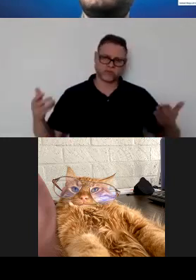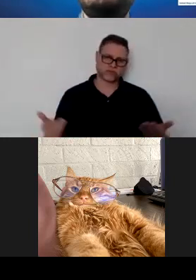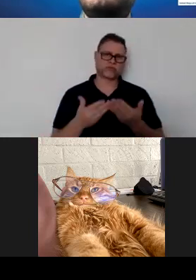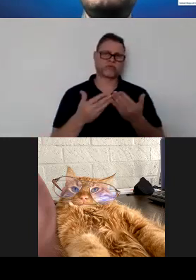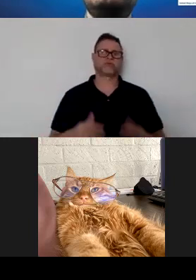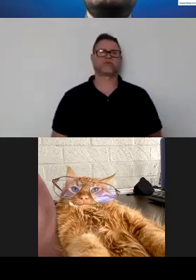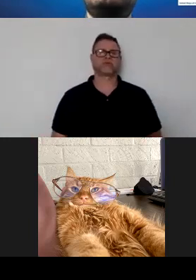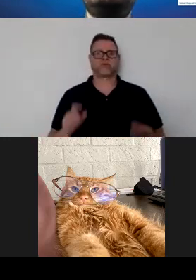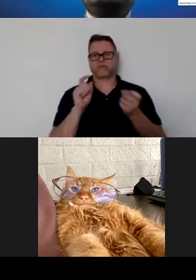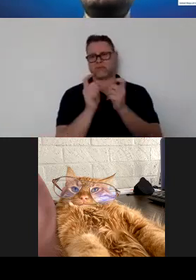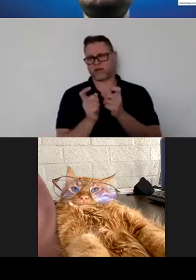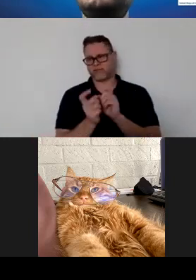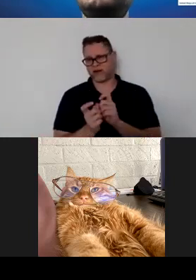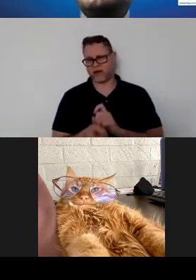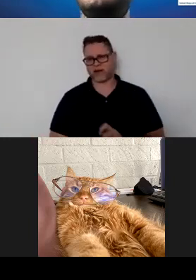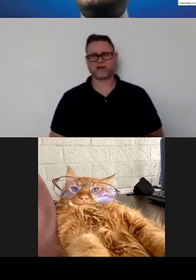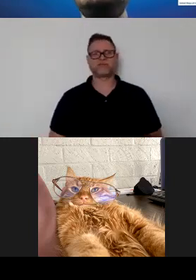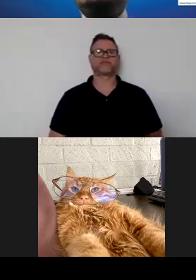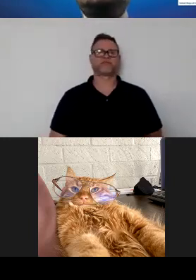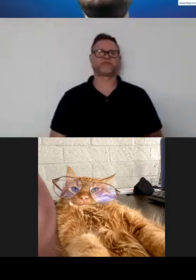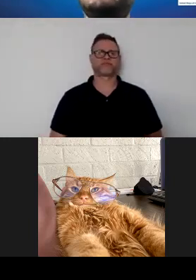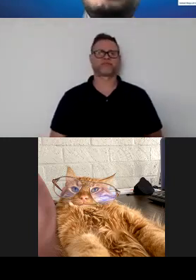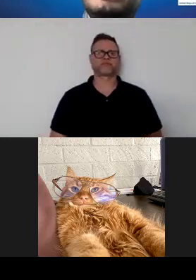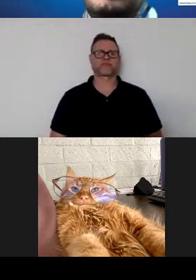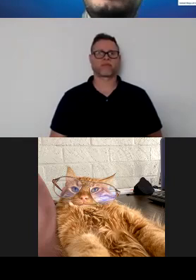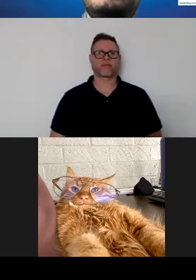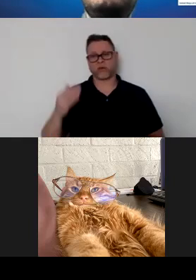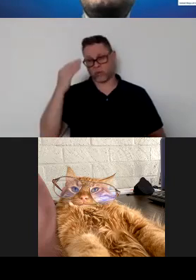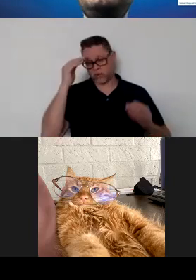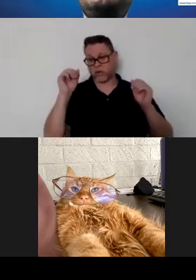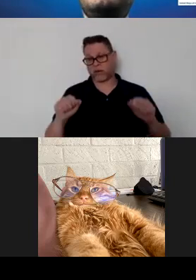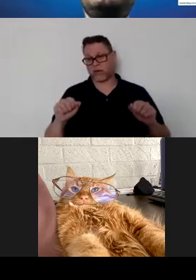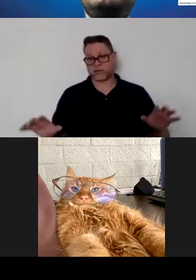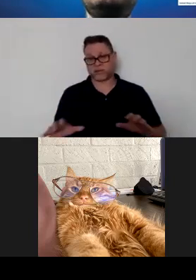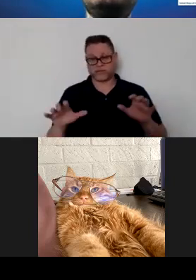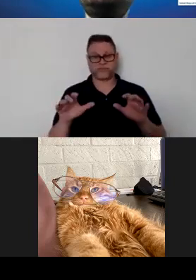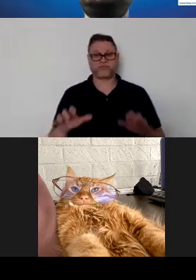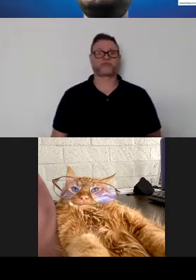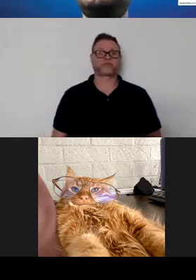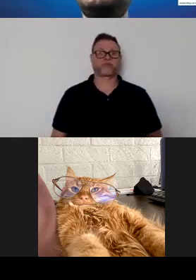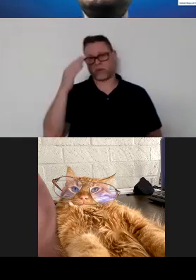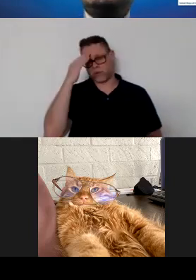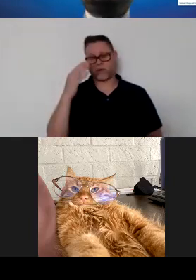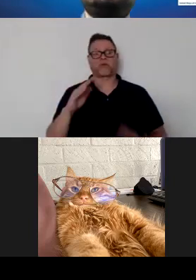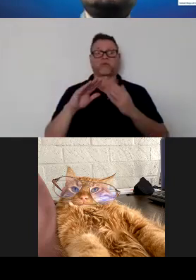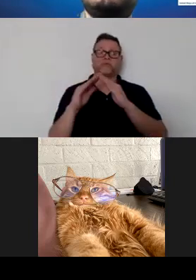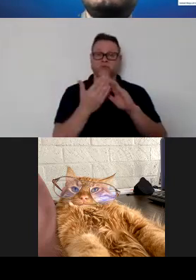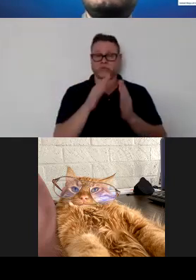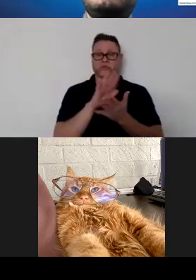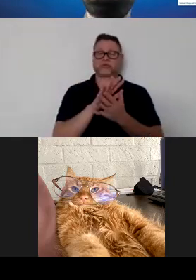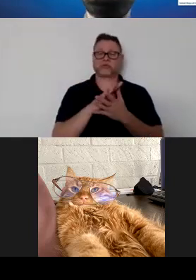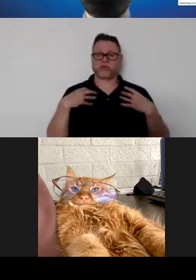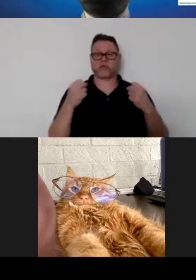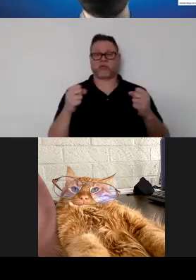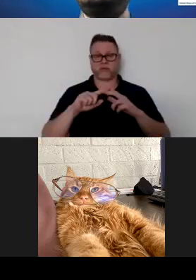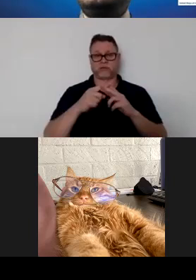and modified. So we do know that, but we know it can be done, right? And we know that because community schools and Healthy Start